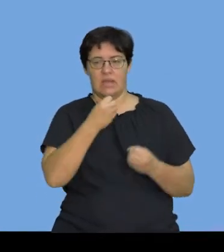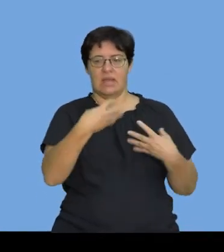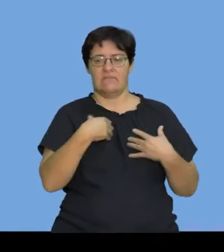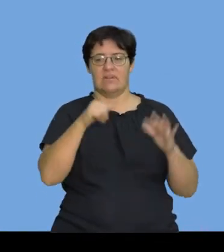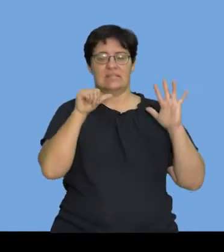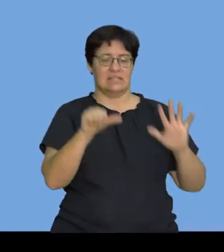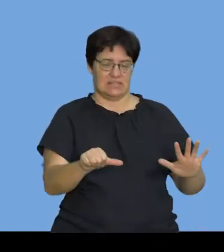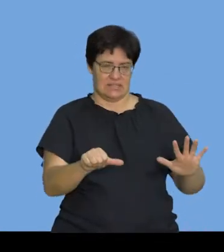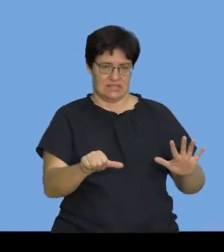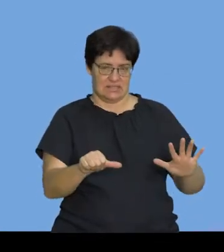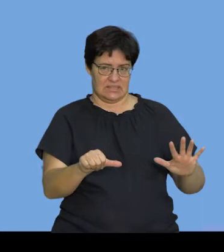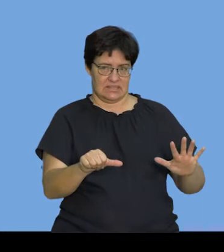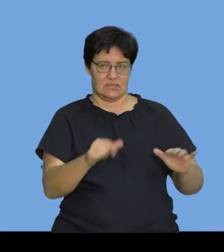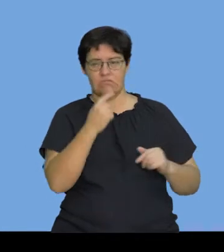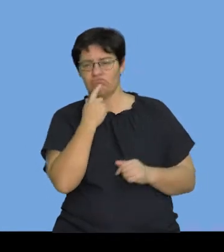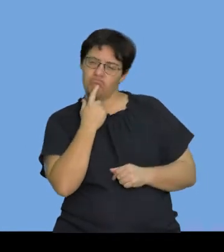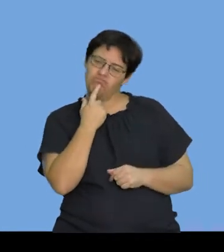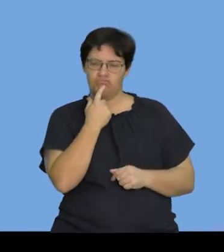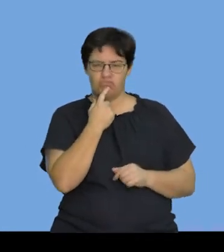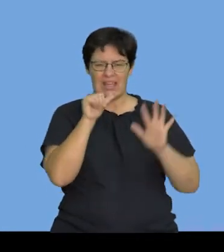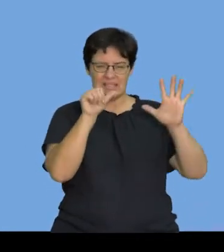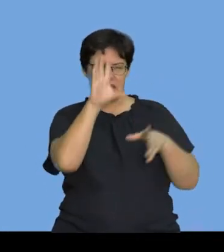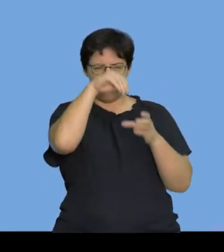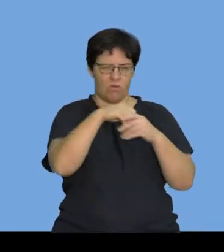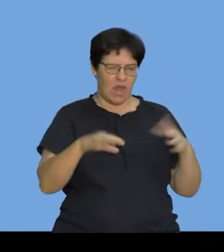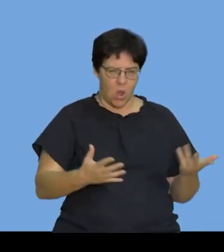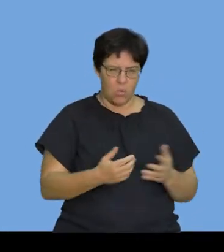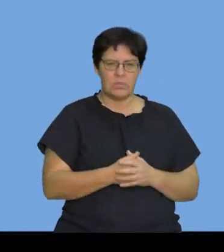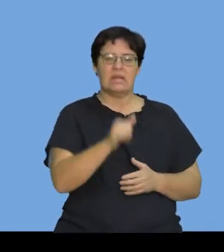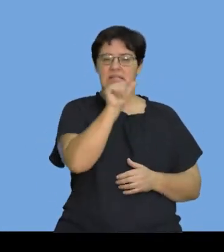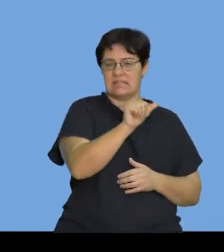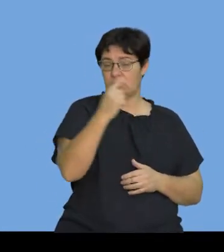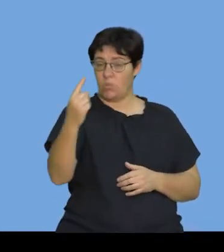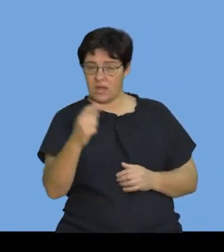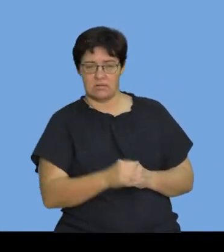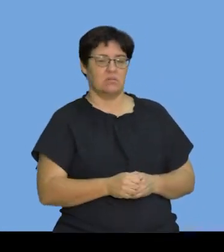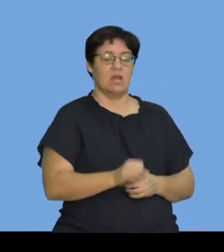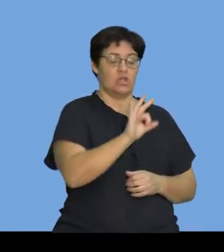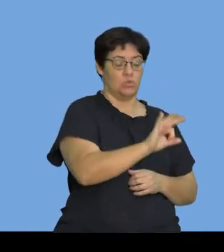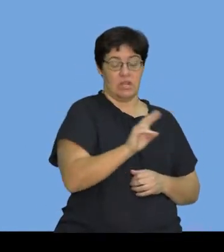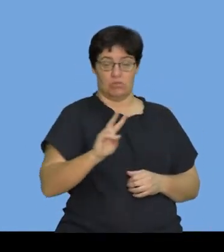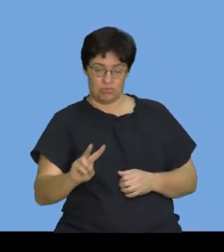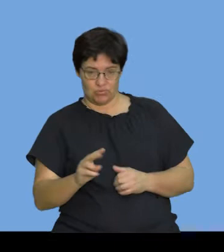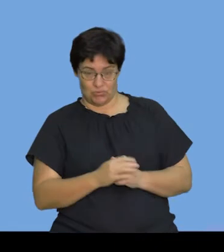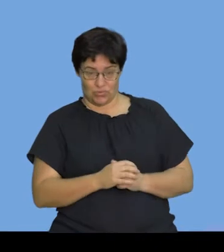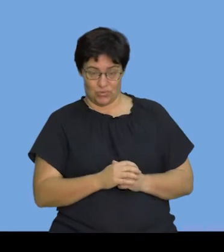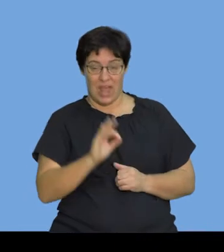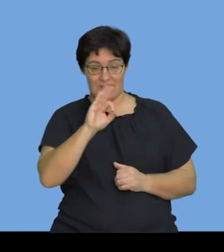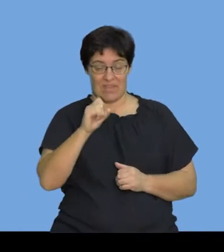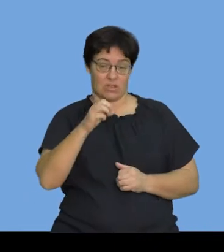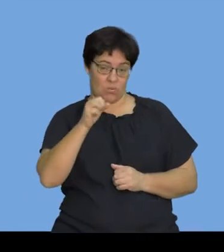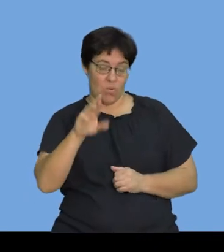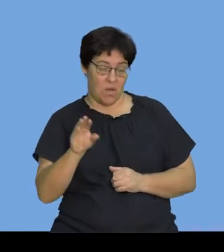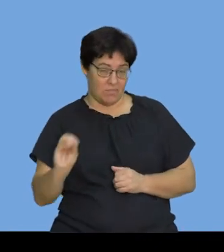then you write all the factors of 6. It will be 6 and 1, it will be 3 and 2. Now what do I want? I want